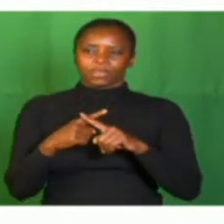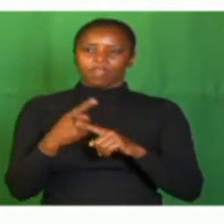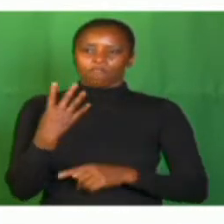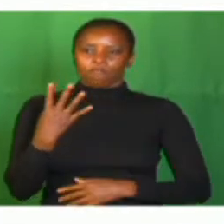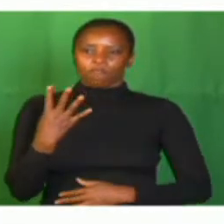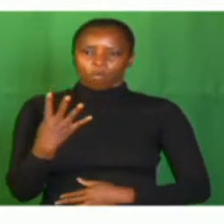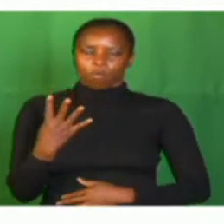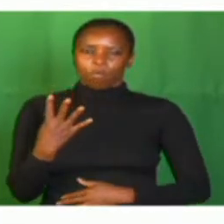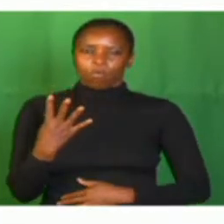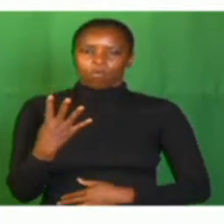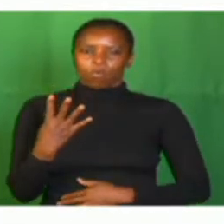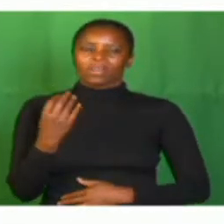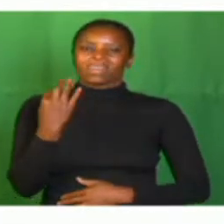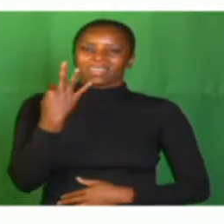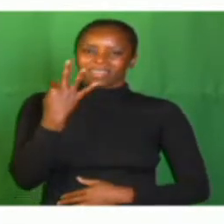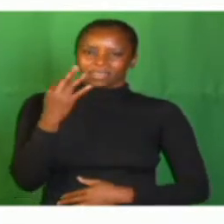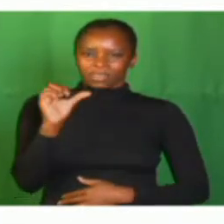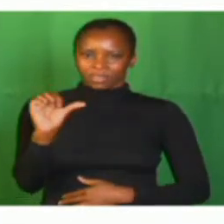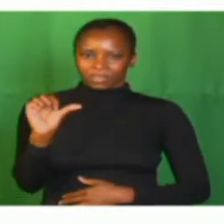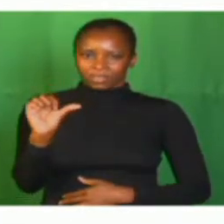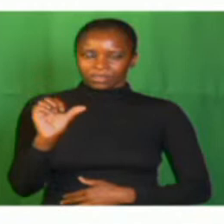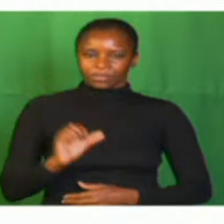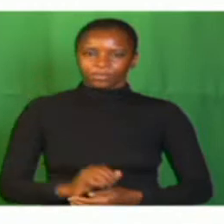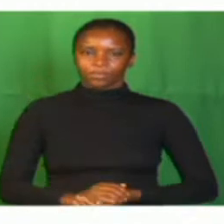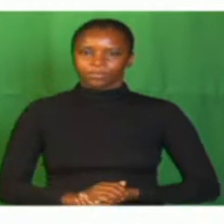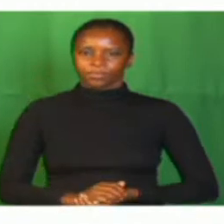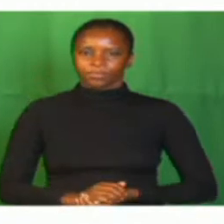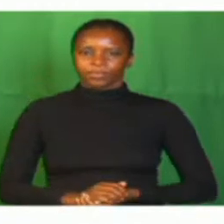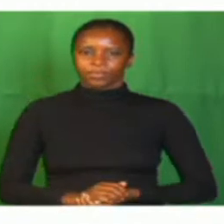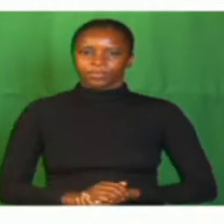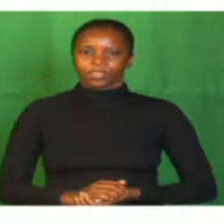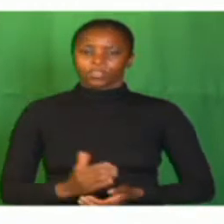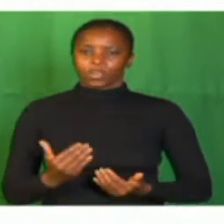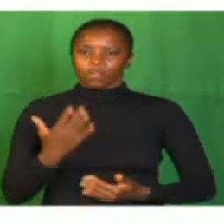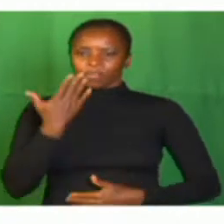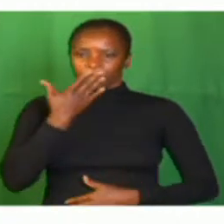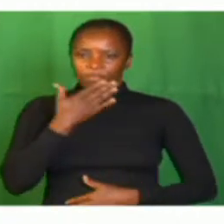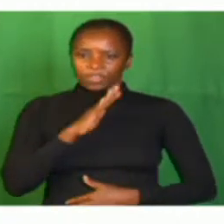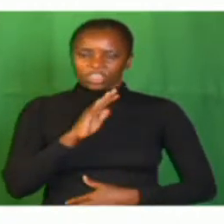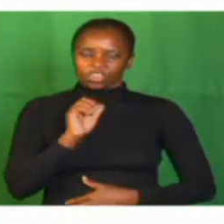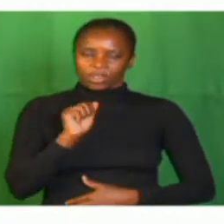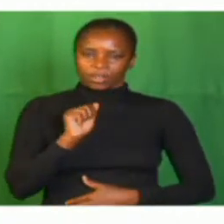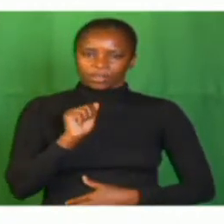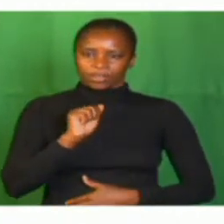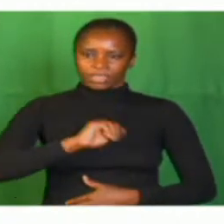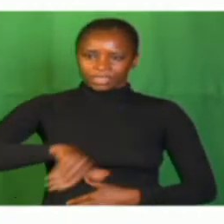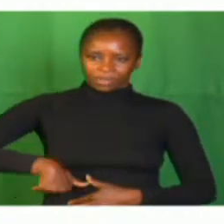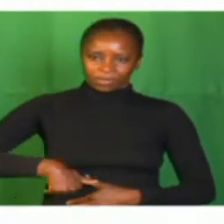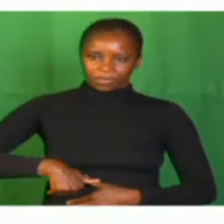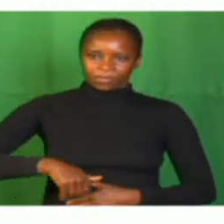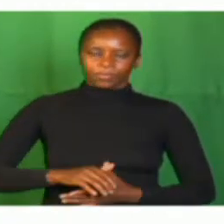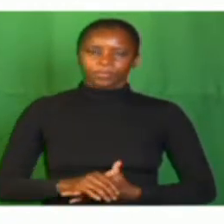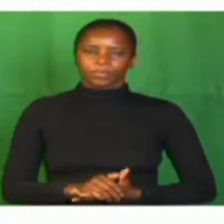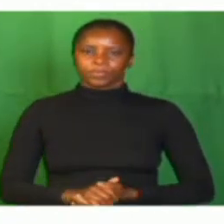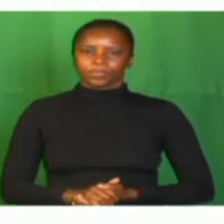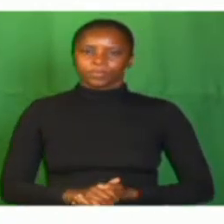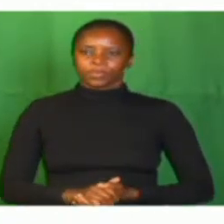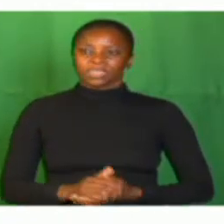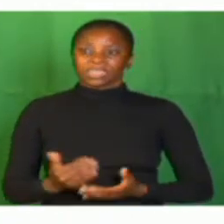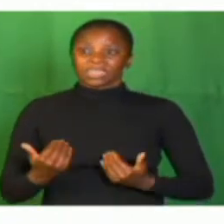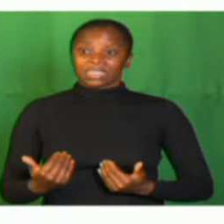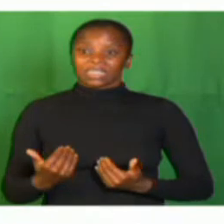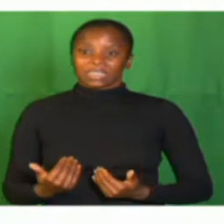4 is 36. We've done a subtraction here. And here, once again, we are